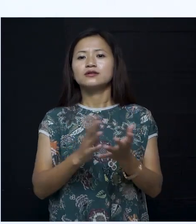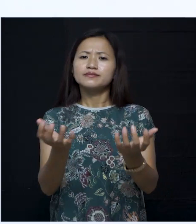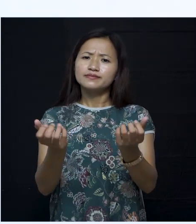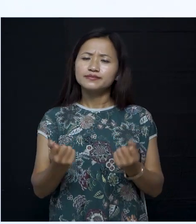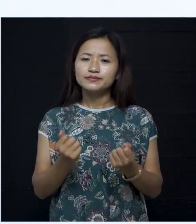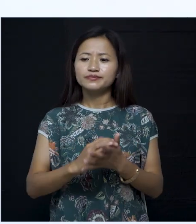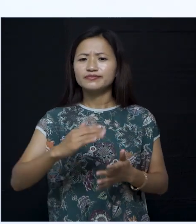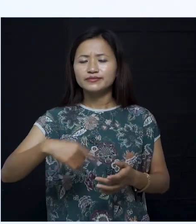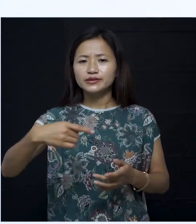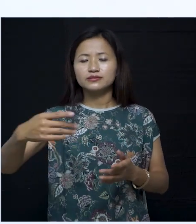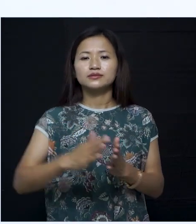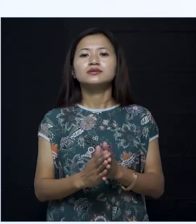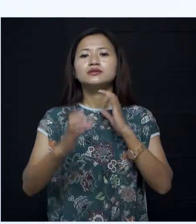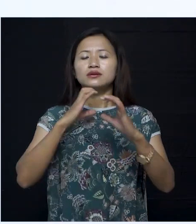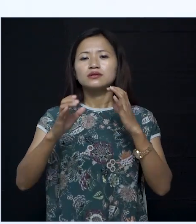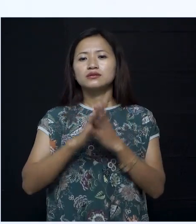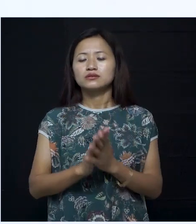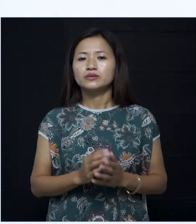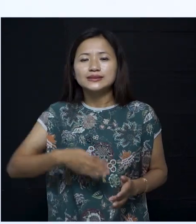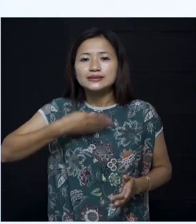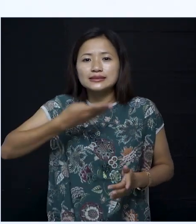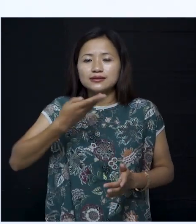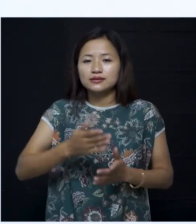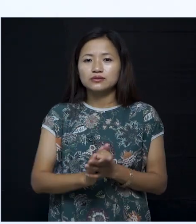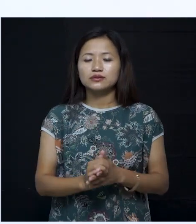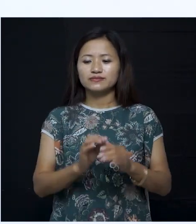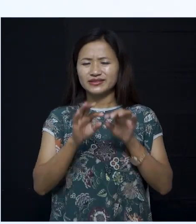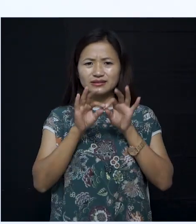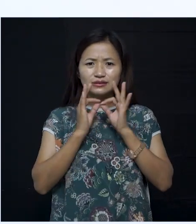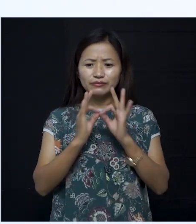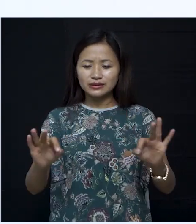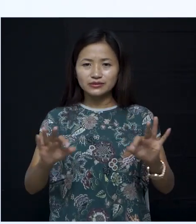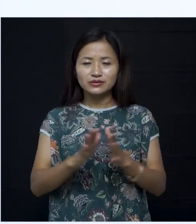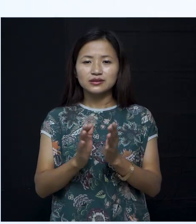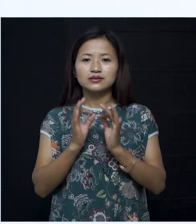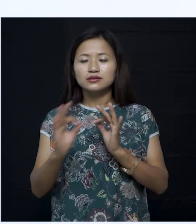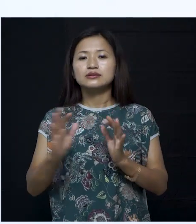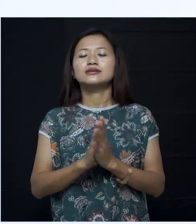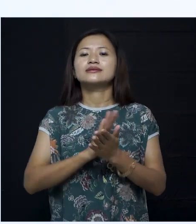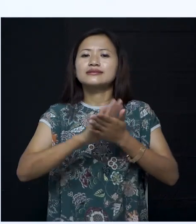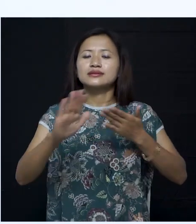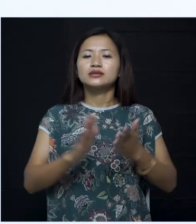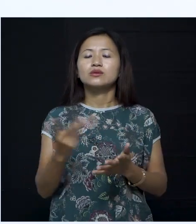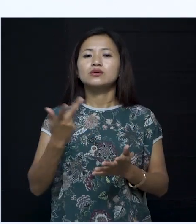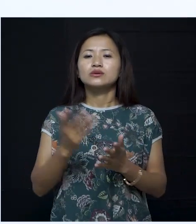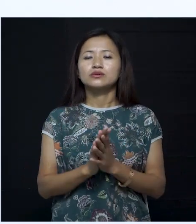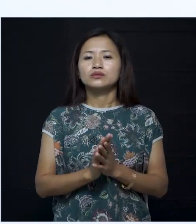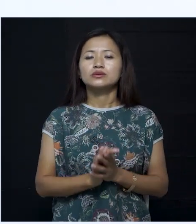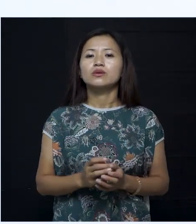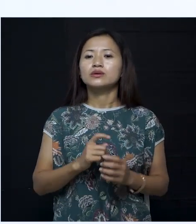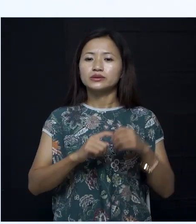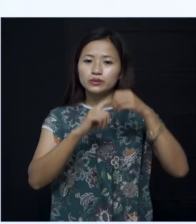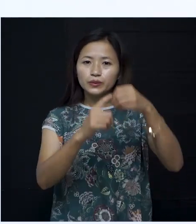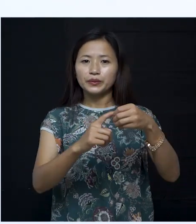in our daily conversations, but we are dealing with a specific topic, and that is why we should be clear with what the question is